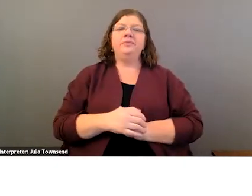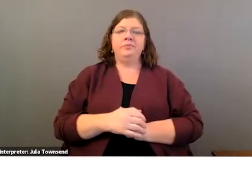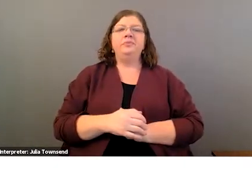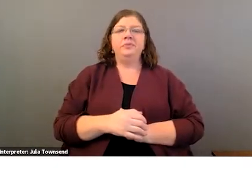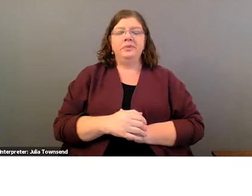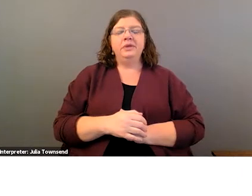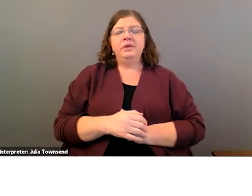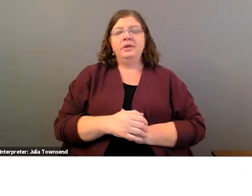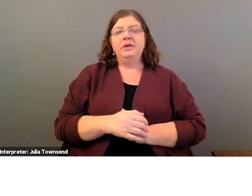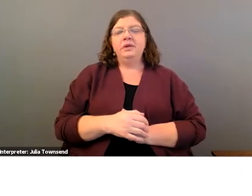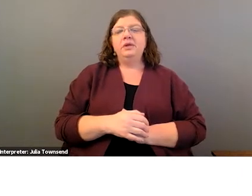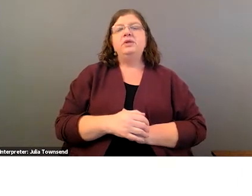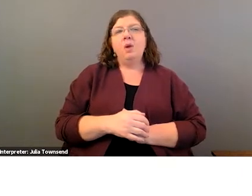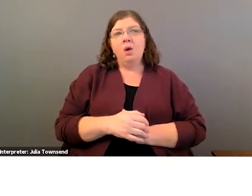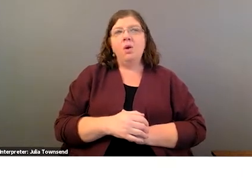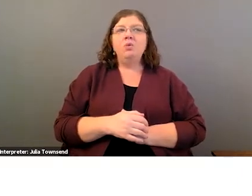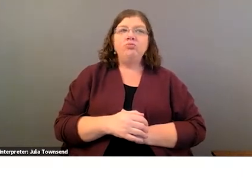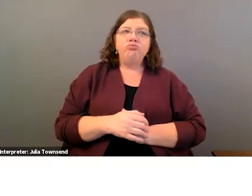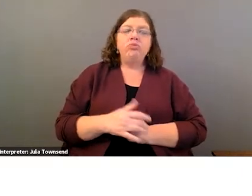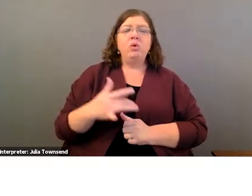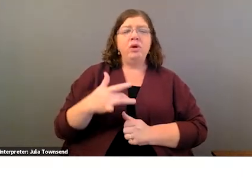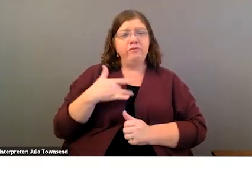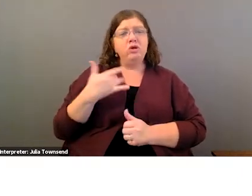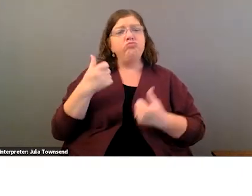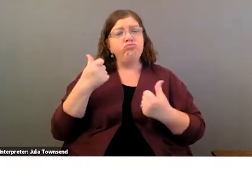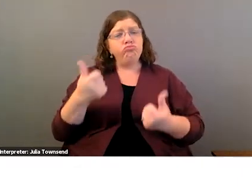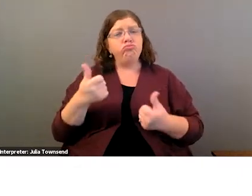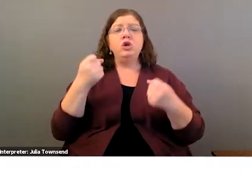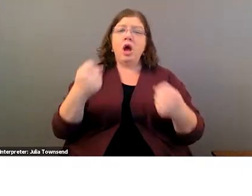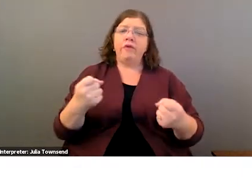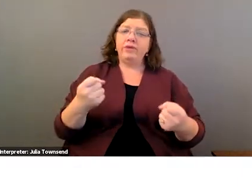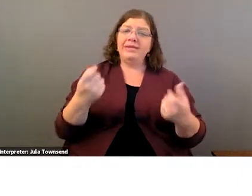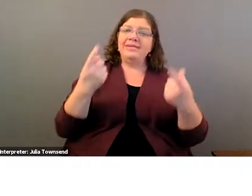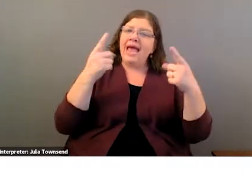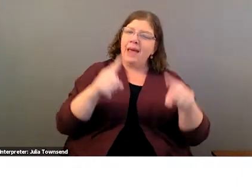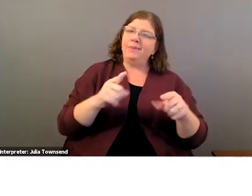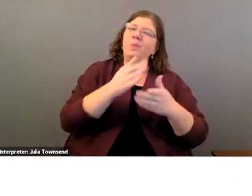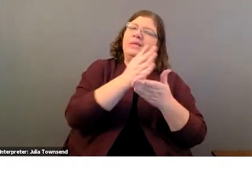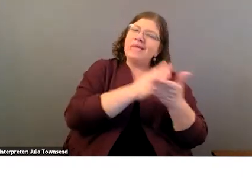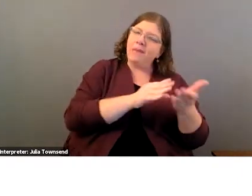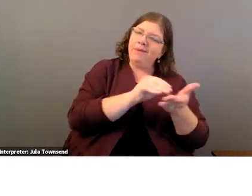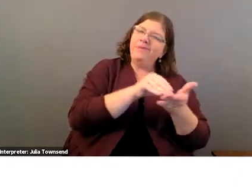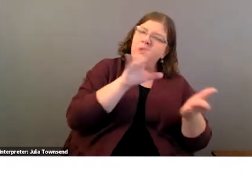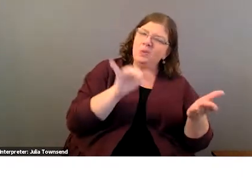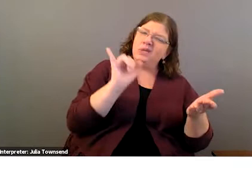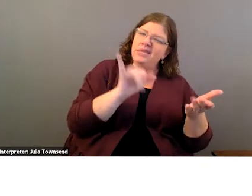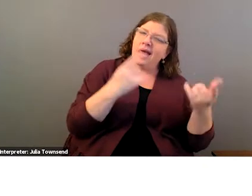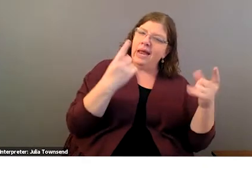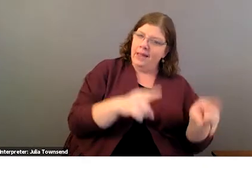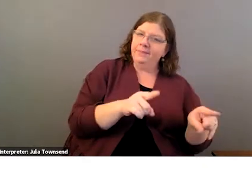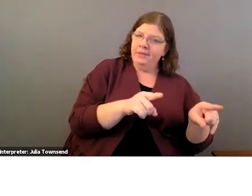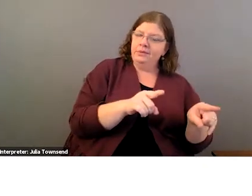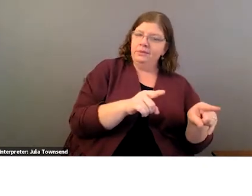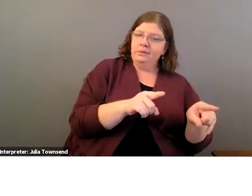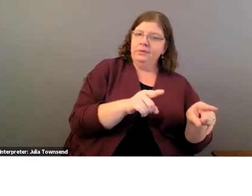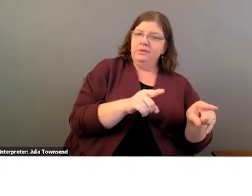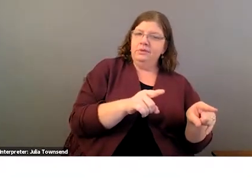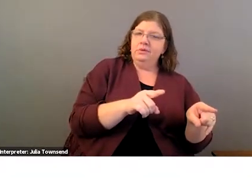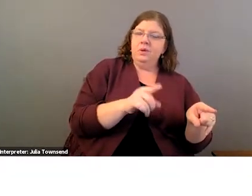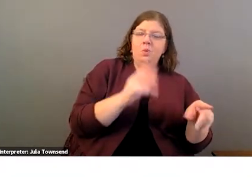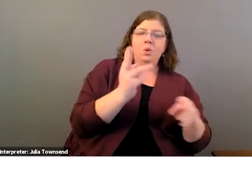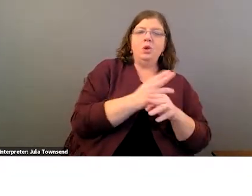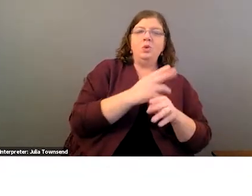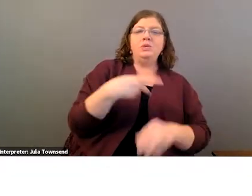So we feel fairly confident that this is happening with some of our student athletes when we use